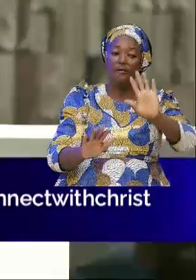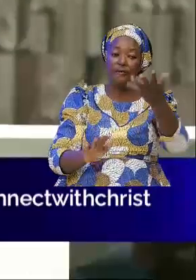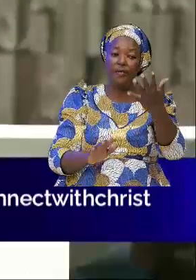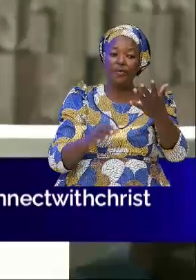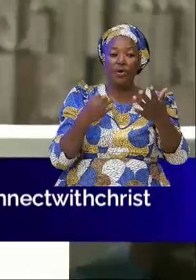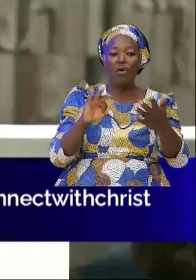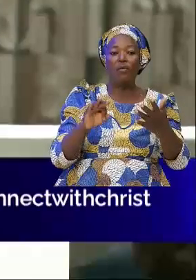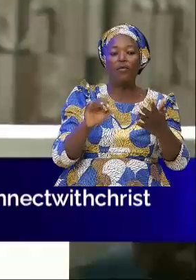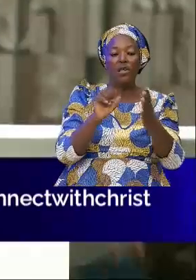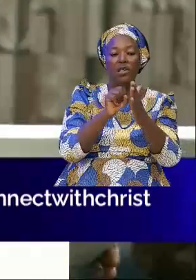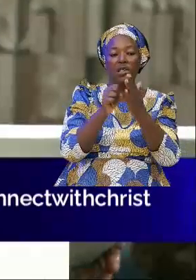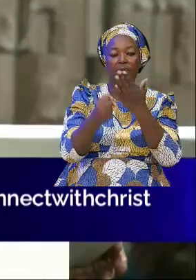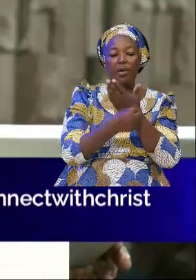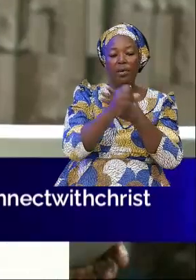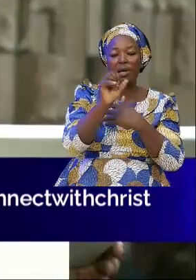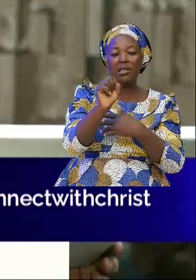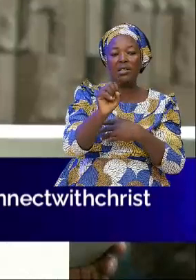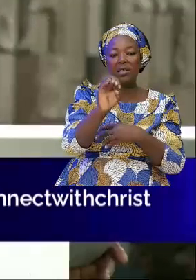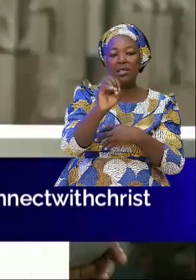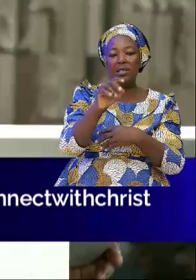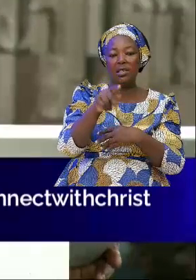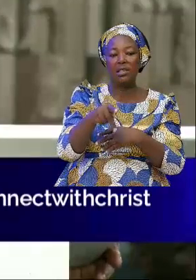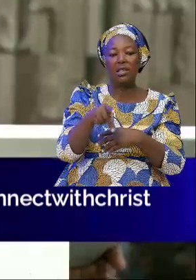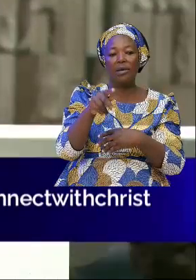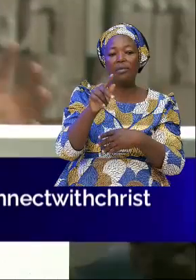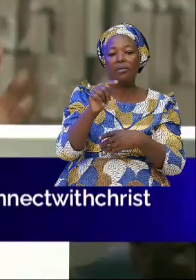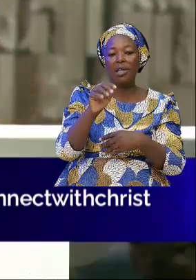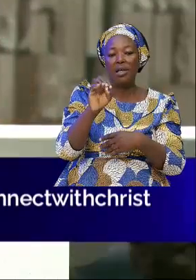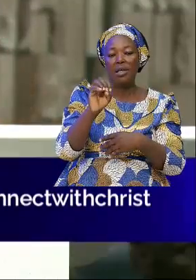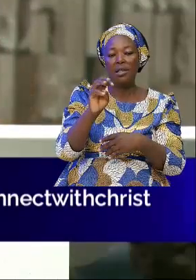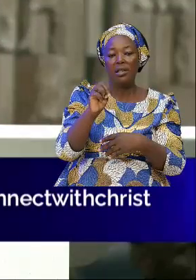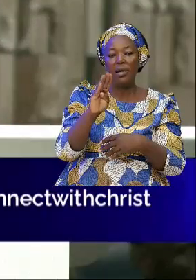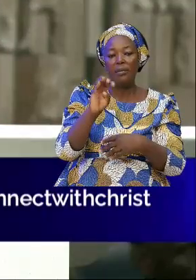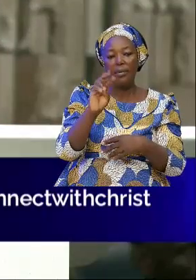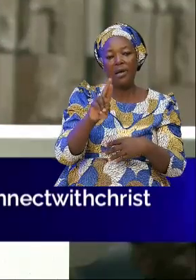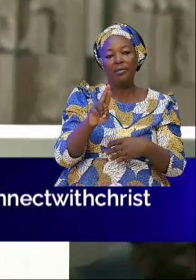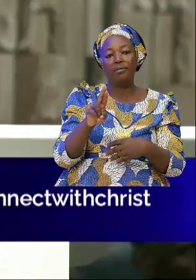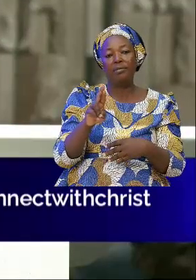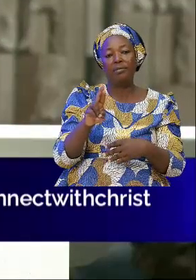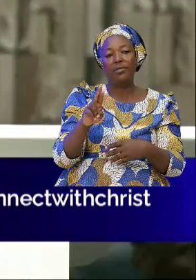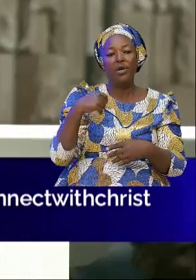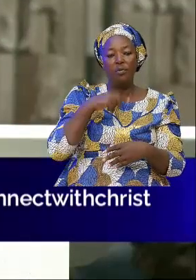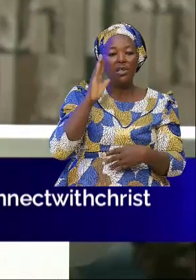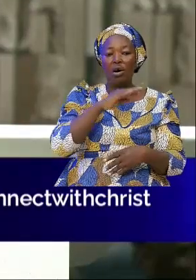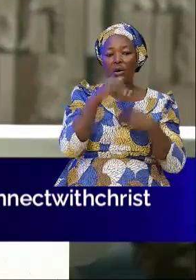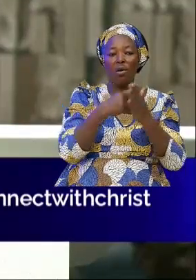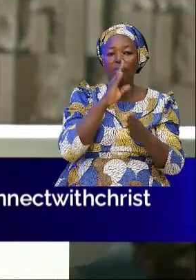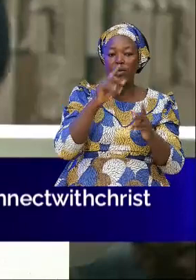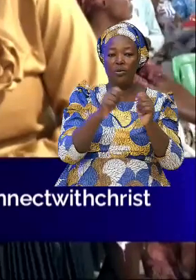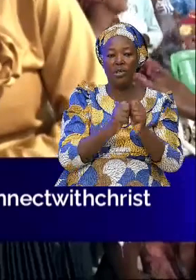Sunday, 5th of September, we'll all be together, both here and